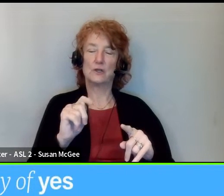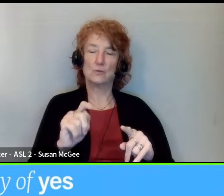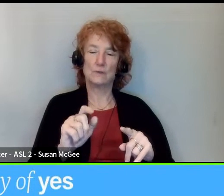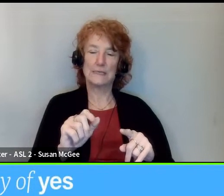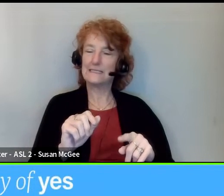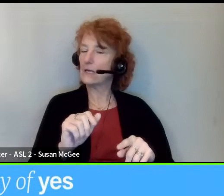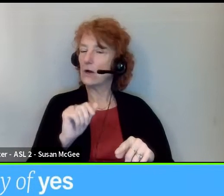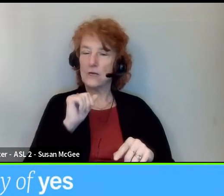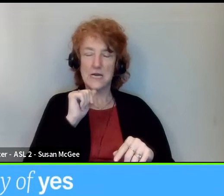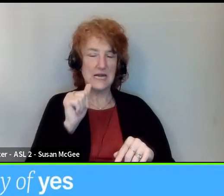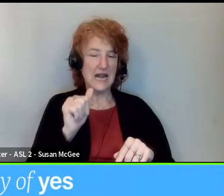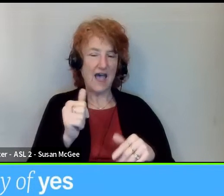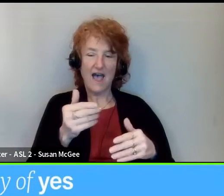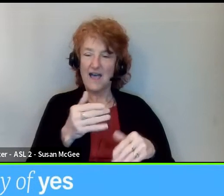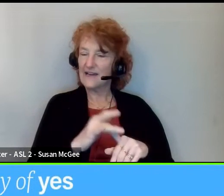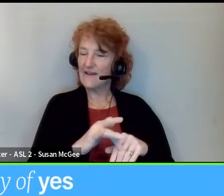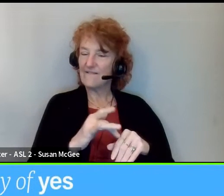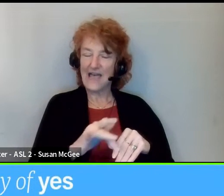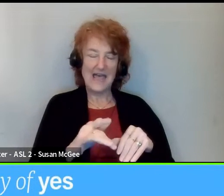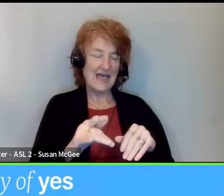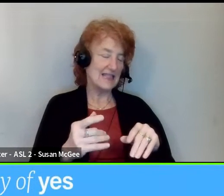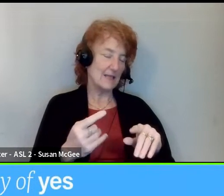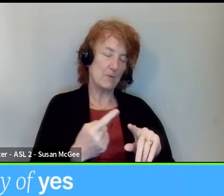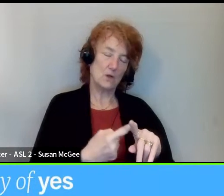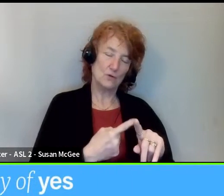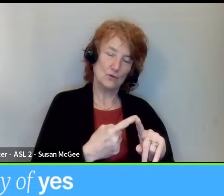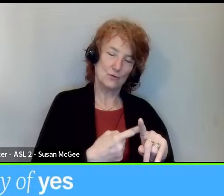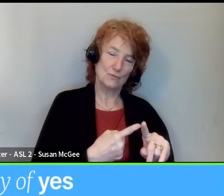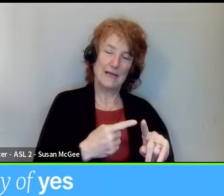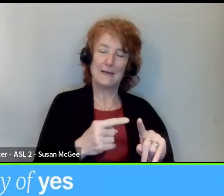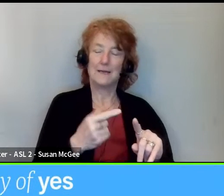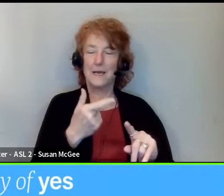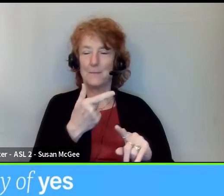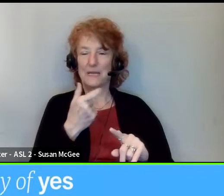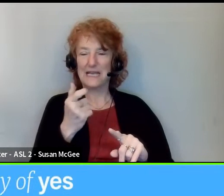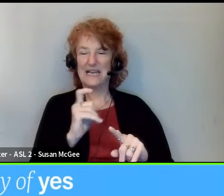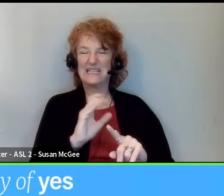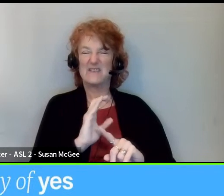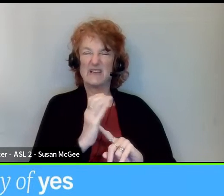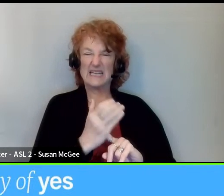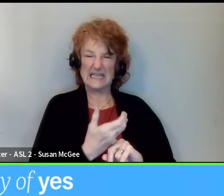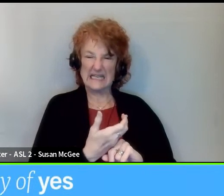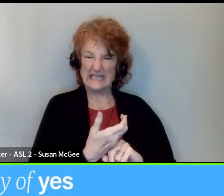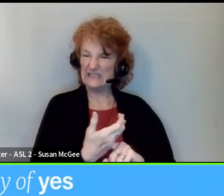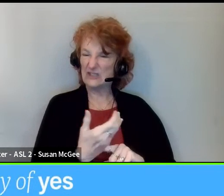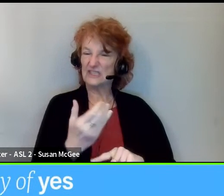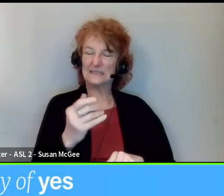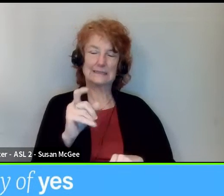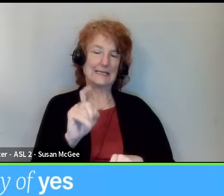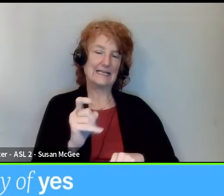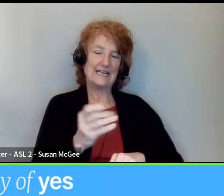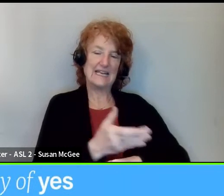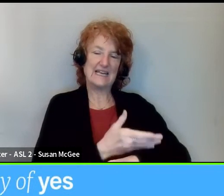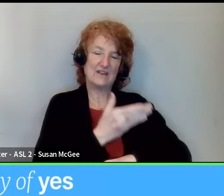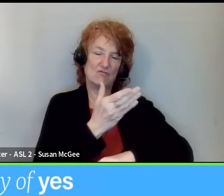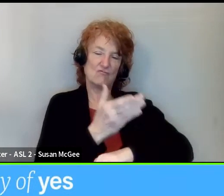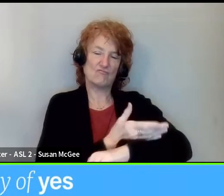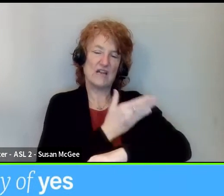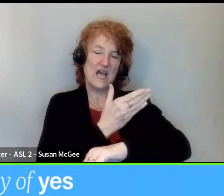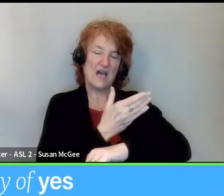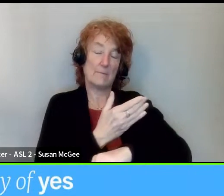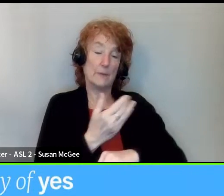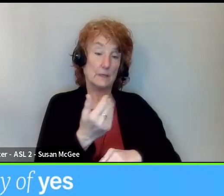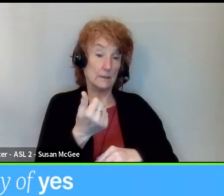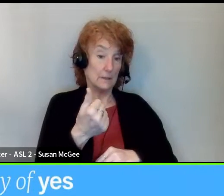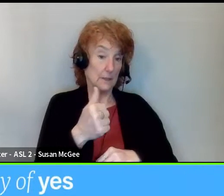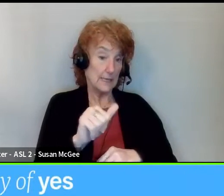being unable to afford to rehab them and put them back on the market. And they've found that that applies to only a very small number of units. While any potential home that could be brought back